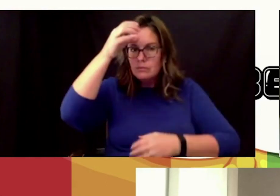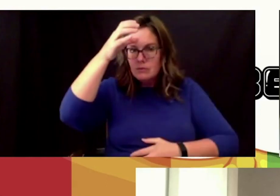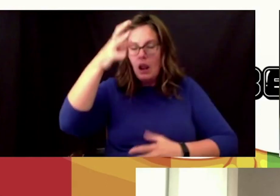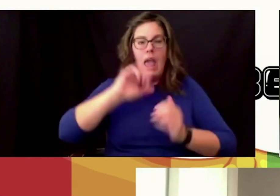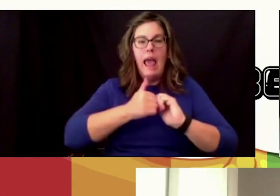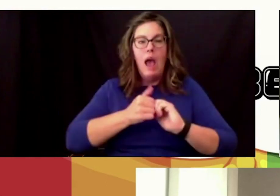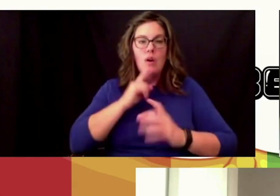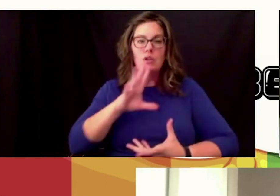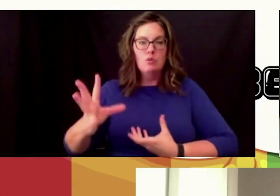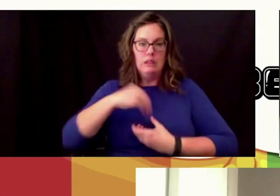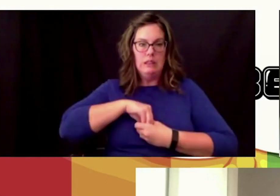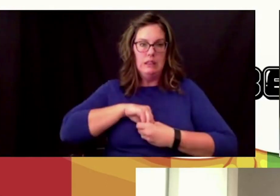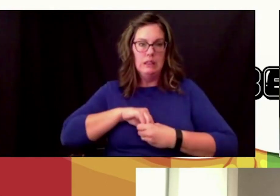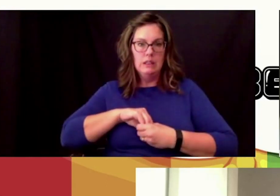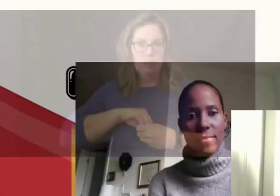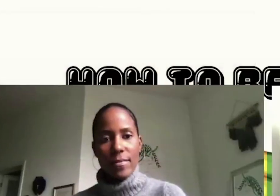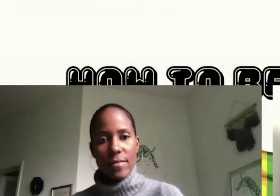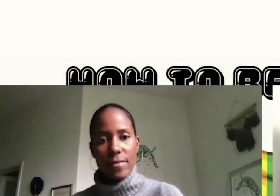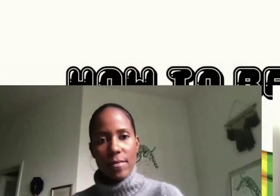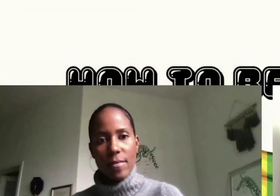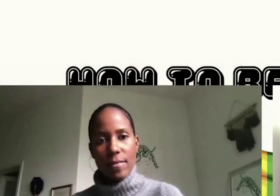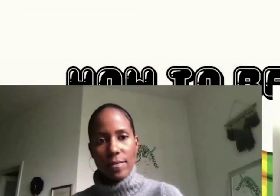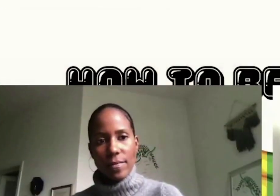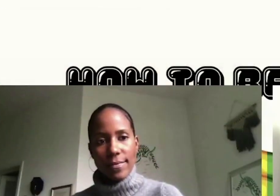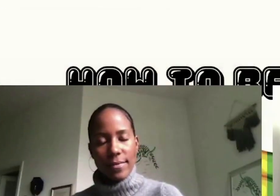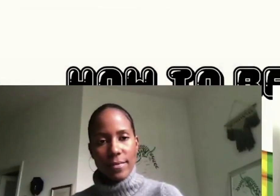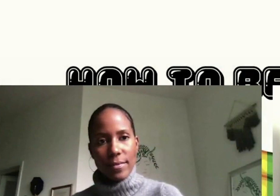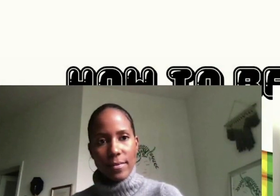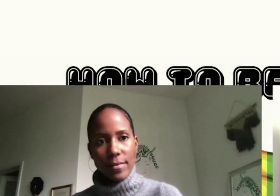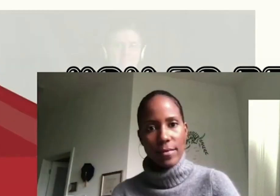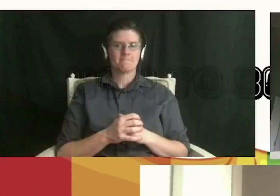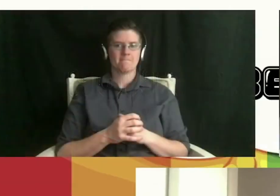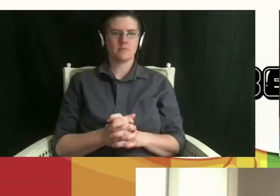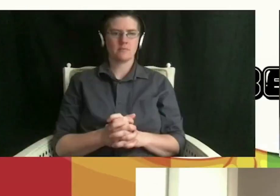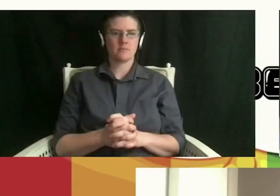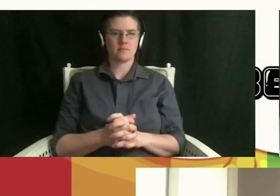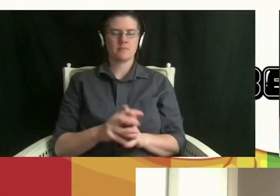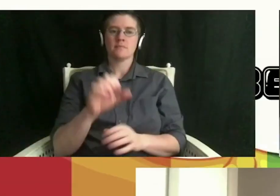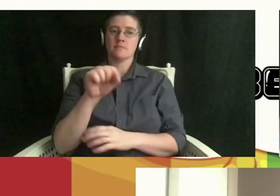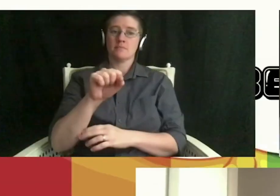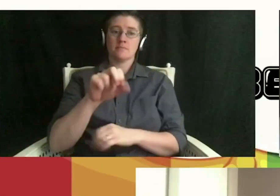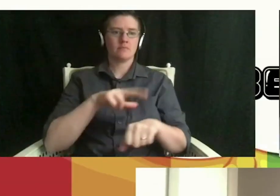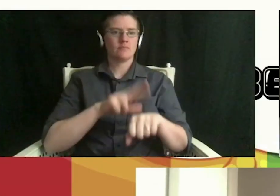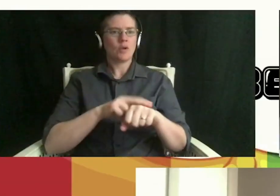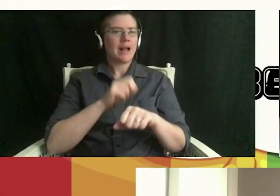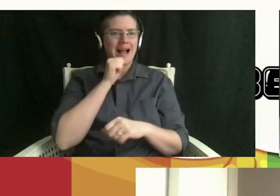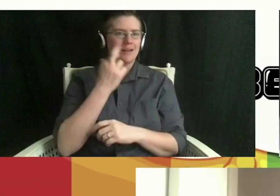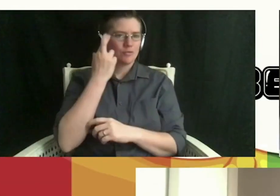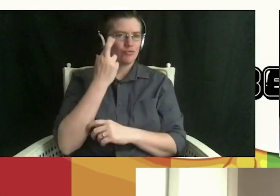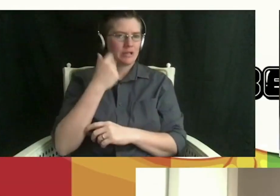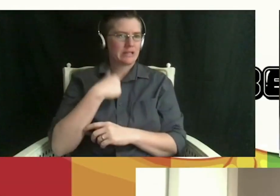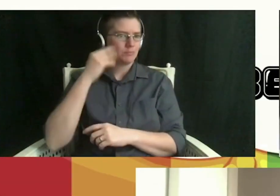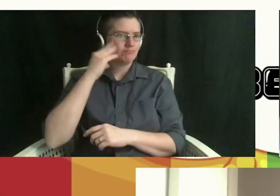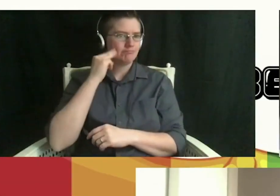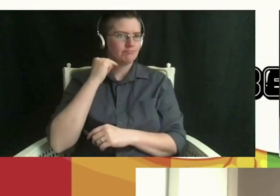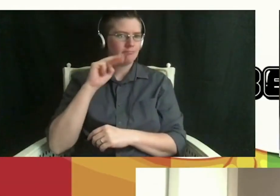life. Oh yeah, of course. And I didn't realize I was facing microaggressions until like probably